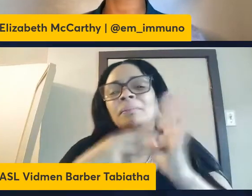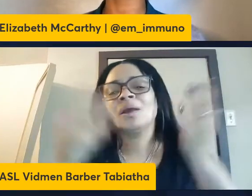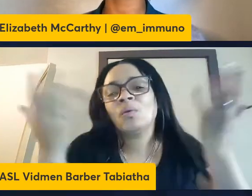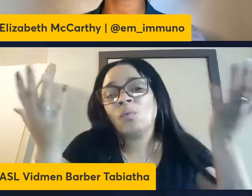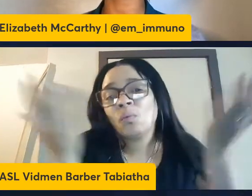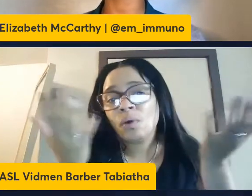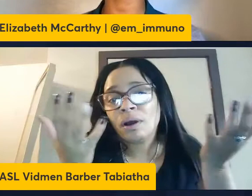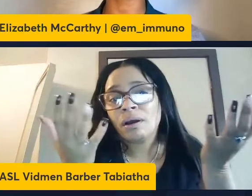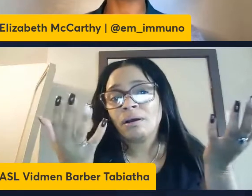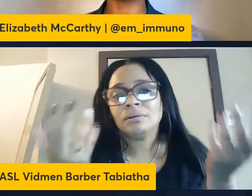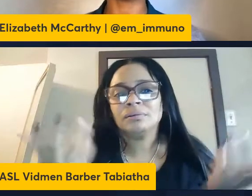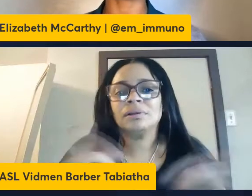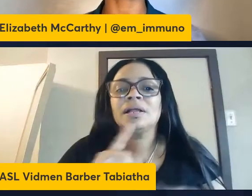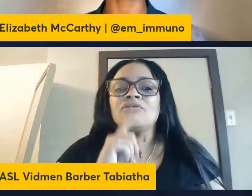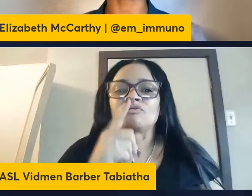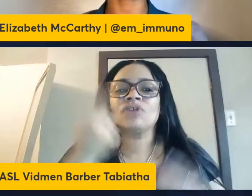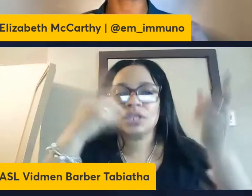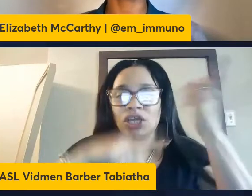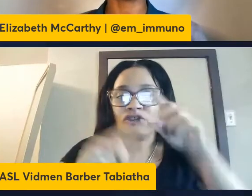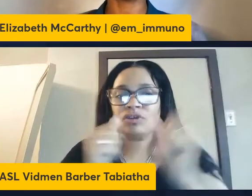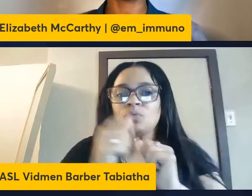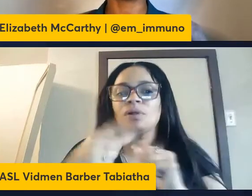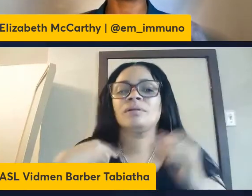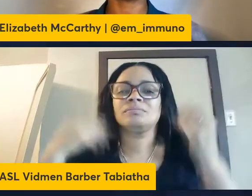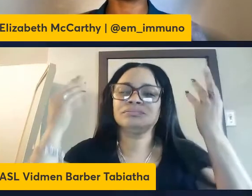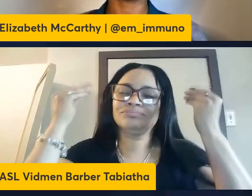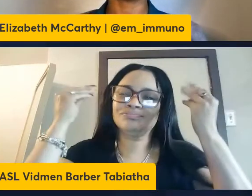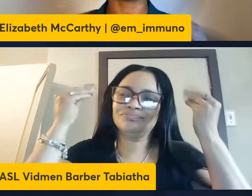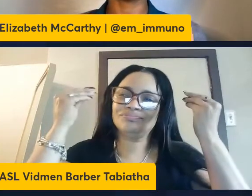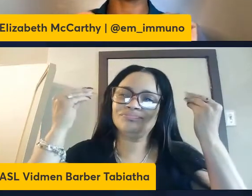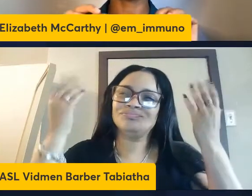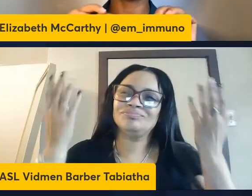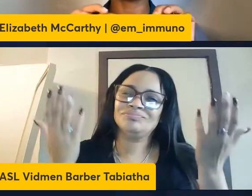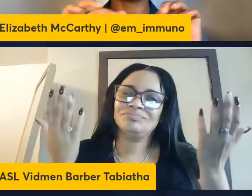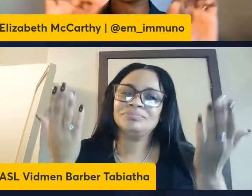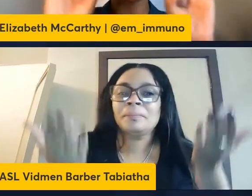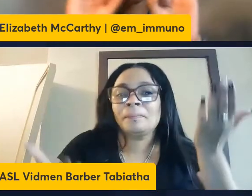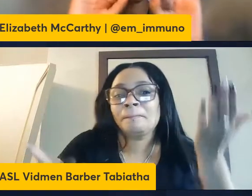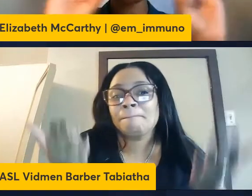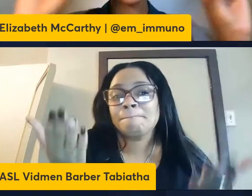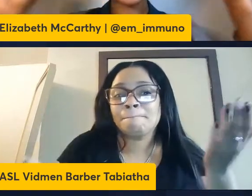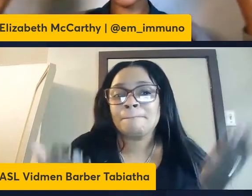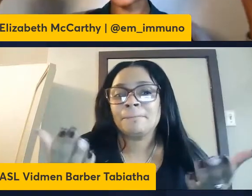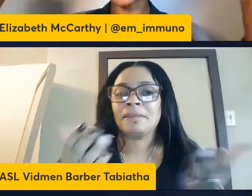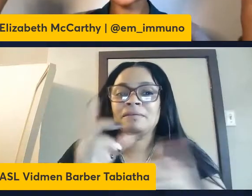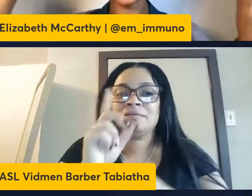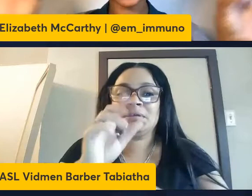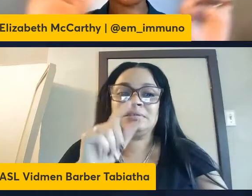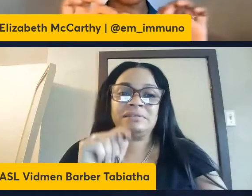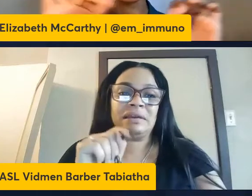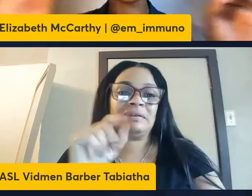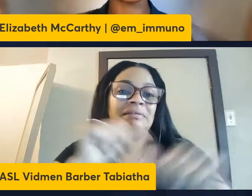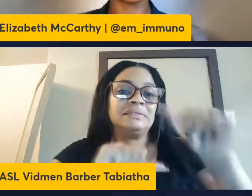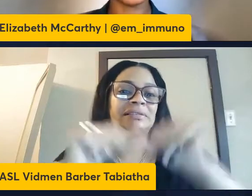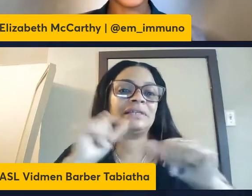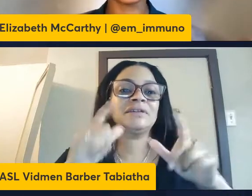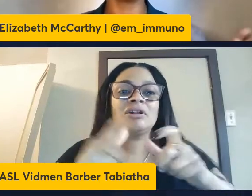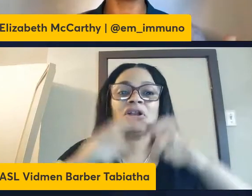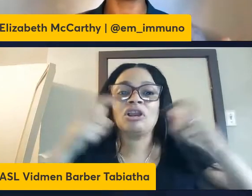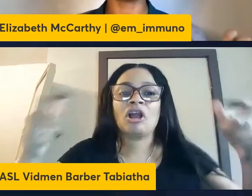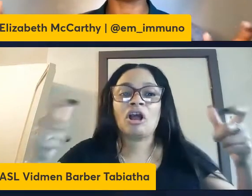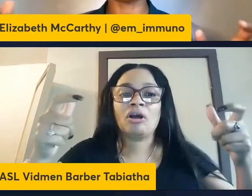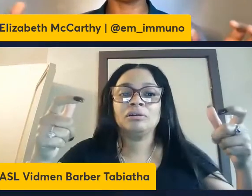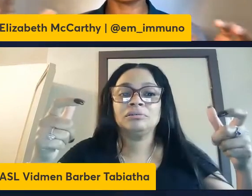I would say I really agree with you that I think of like maybe if data science is like a large umbrella